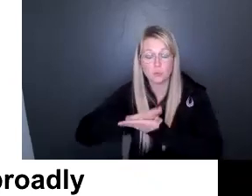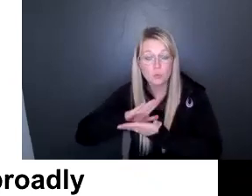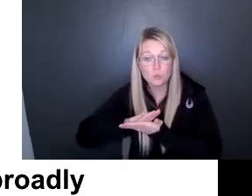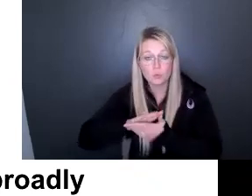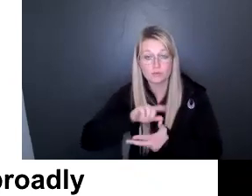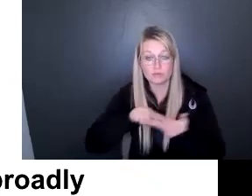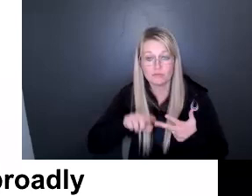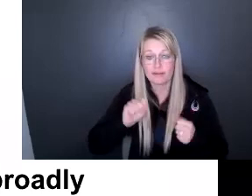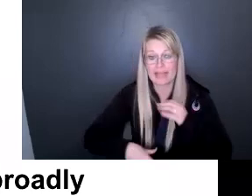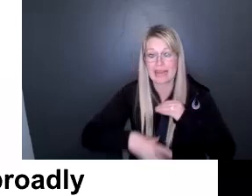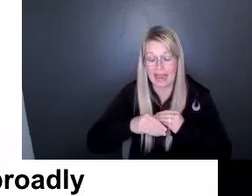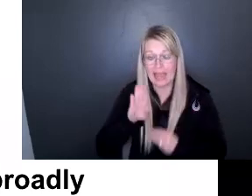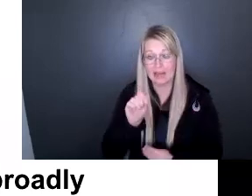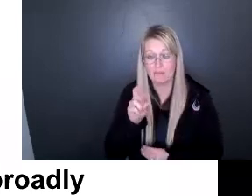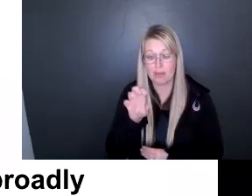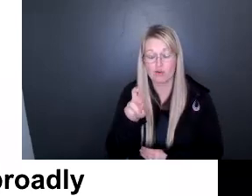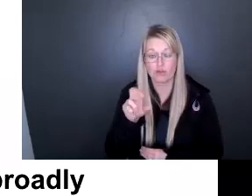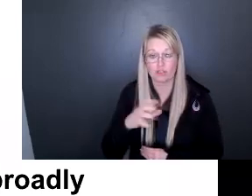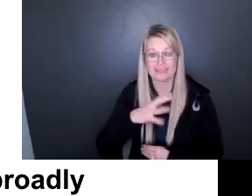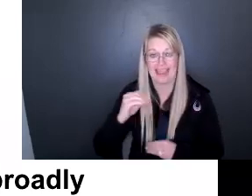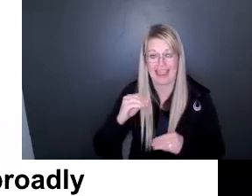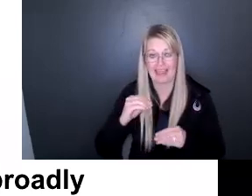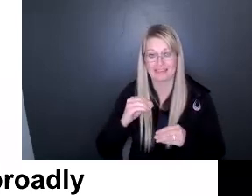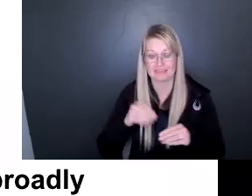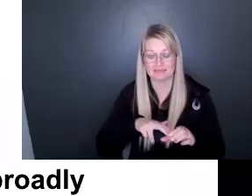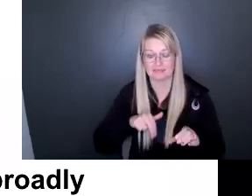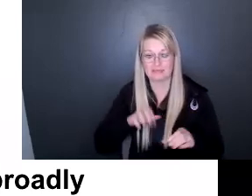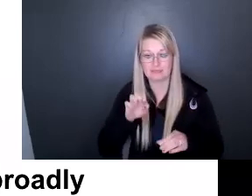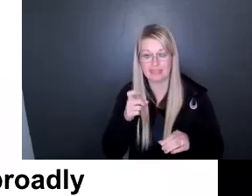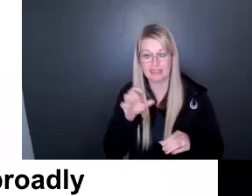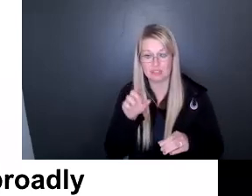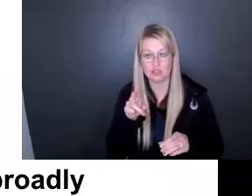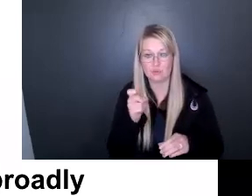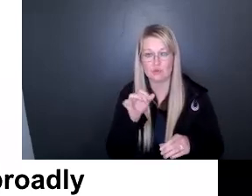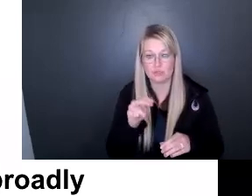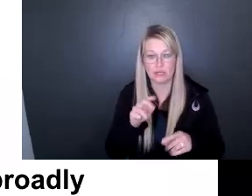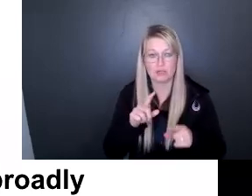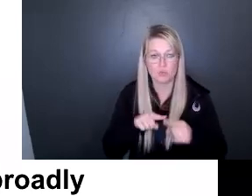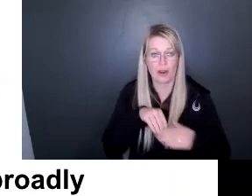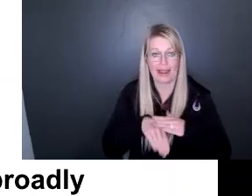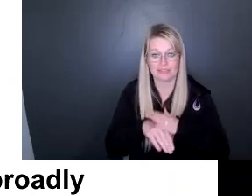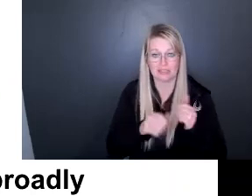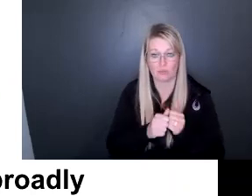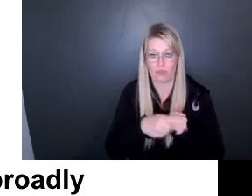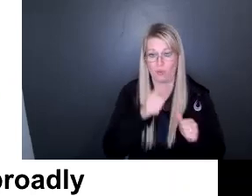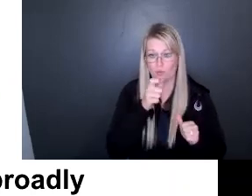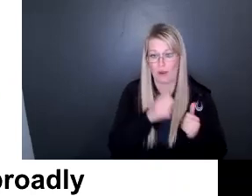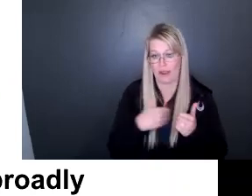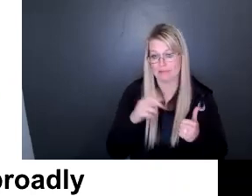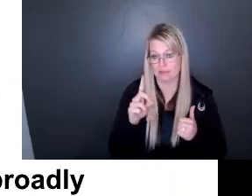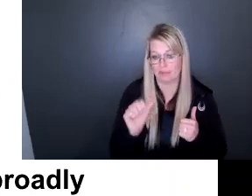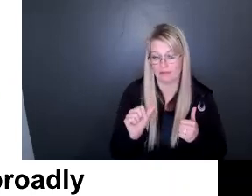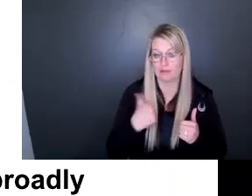can add barriers and exclusion to the access of persons with disabilities.